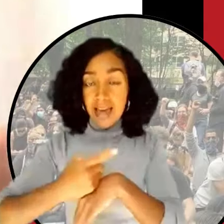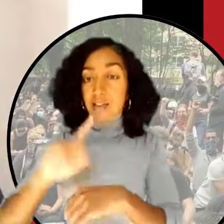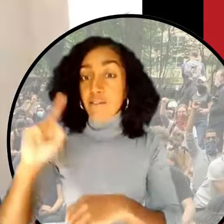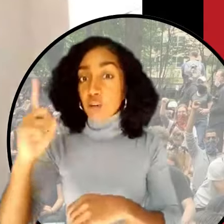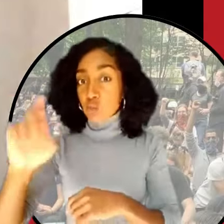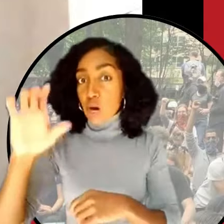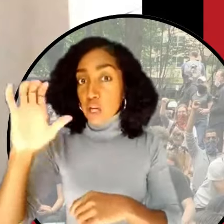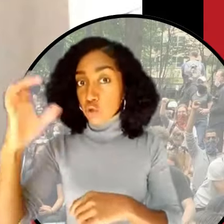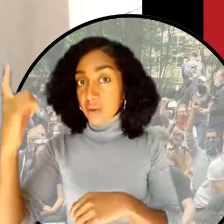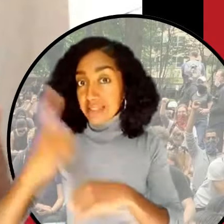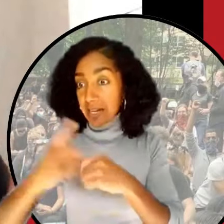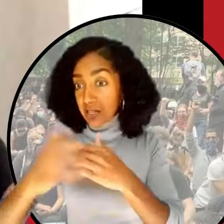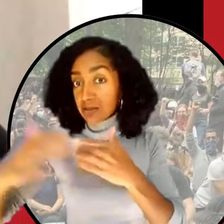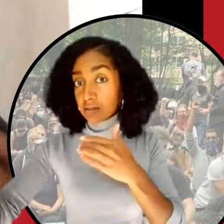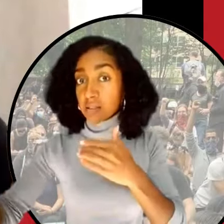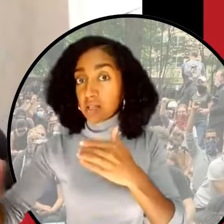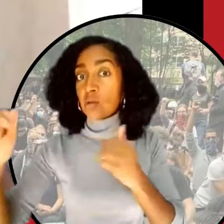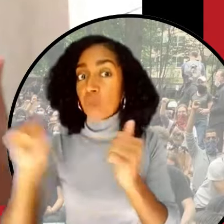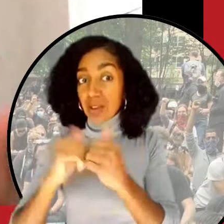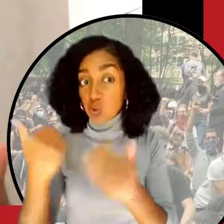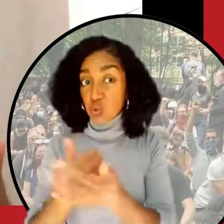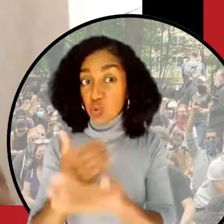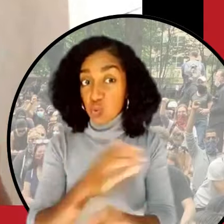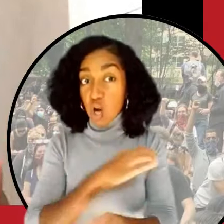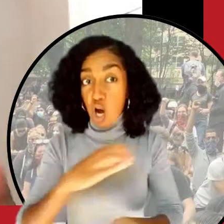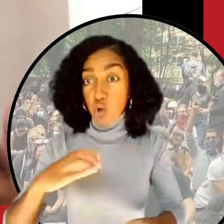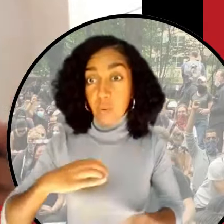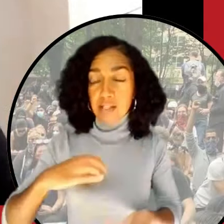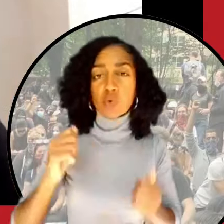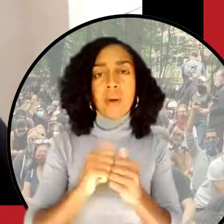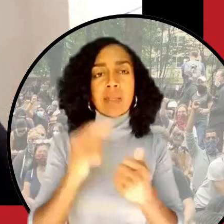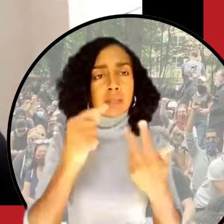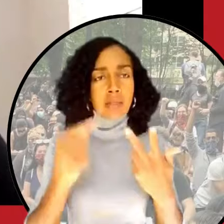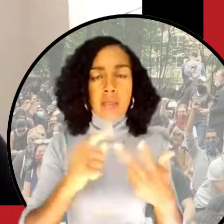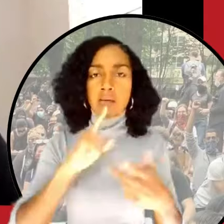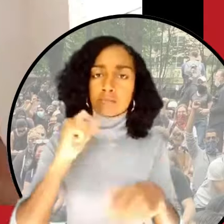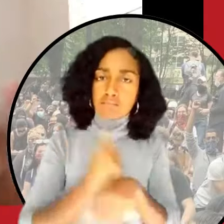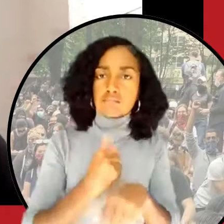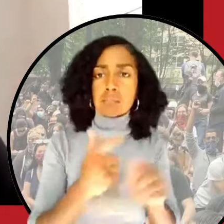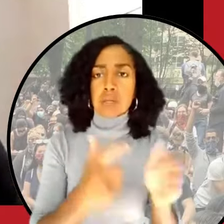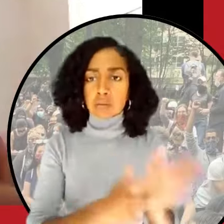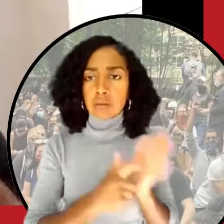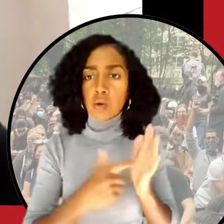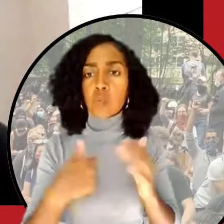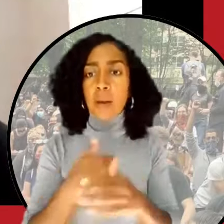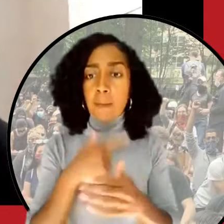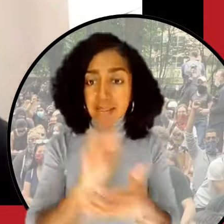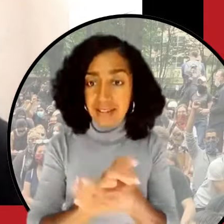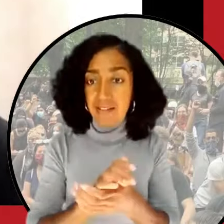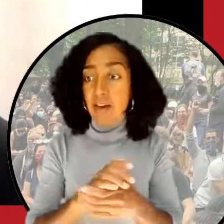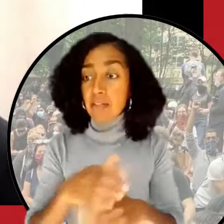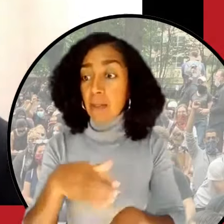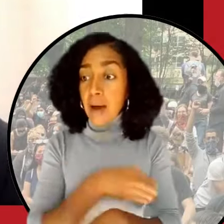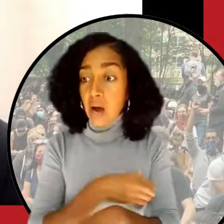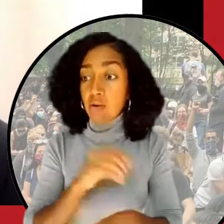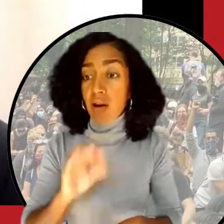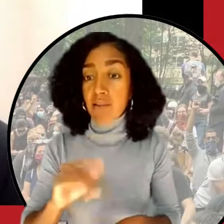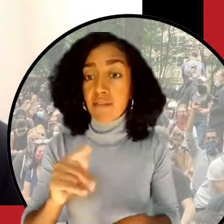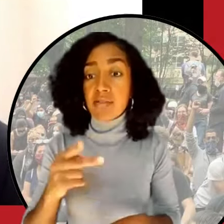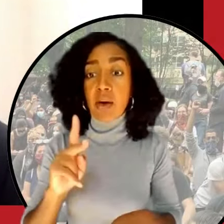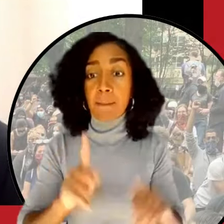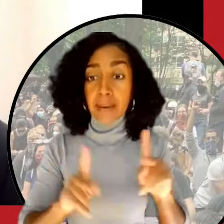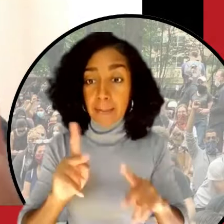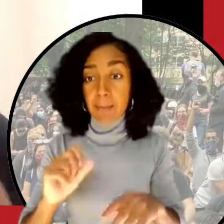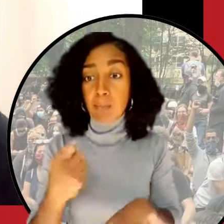with some concrete demands, right? Like, we believe in the power of the People's Charter from the Working Families Party. Many of us on this call, the organizations that